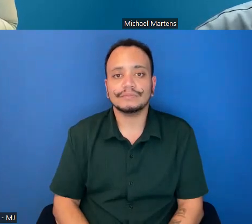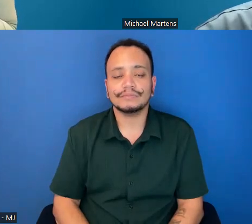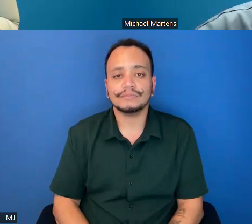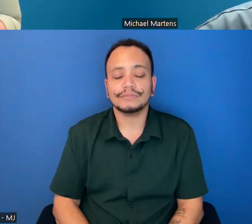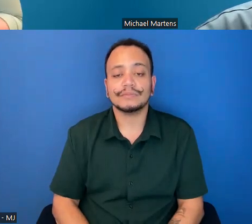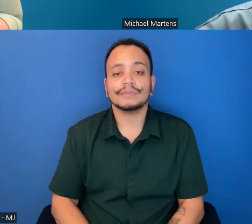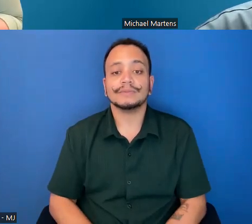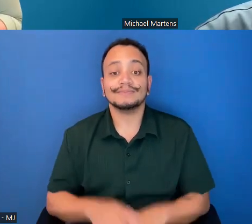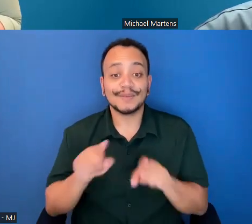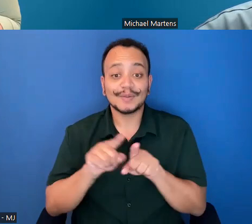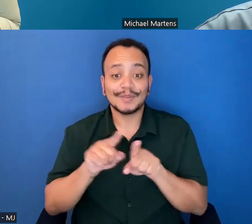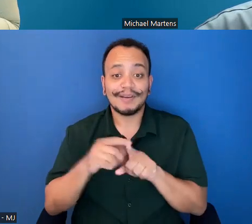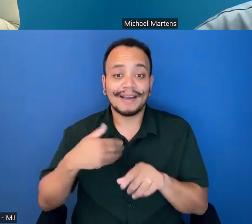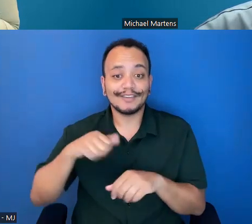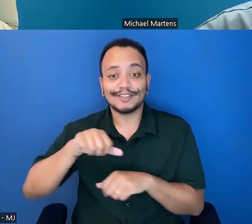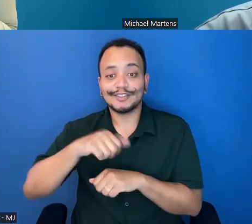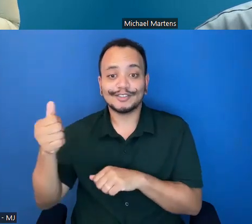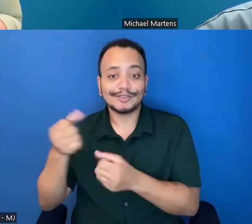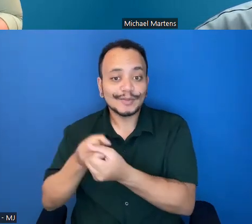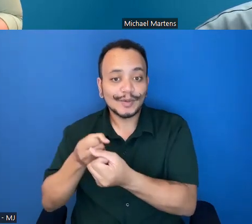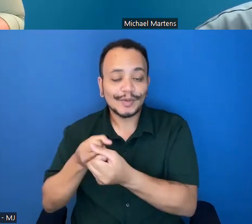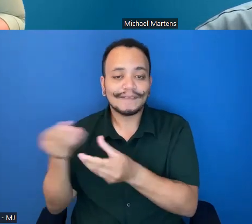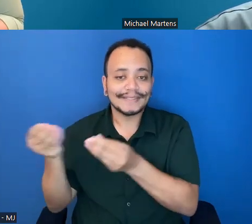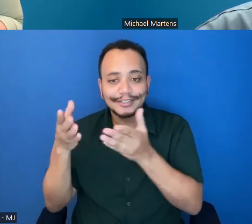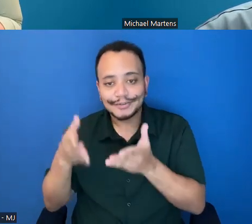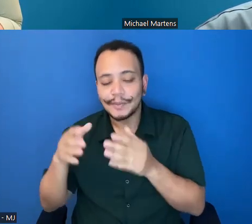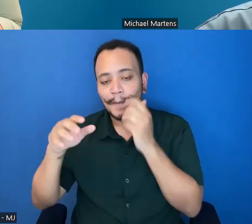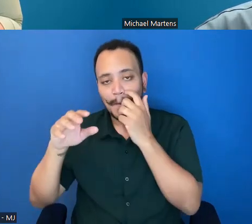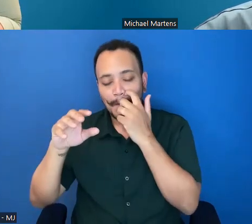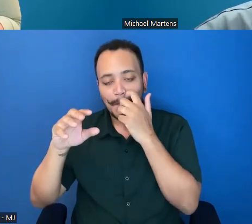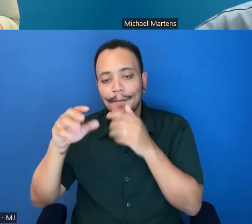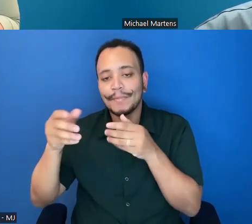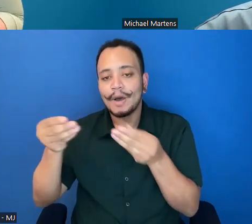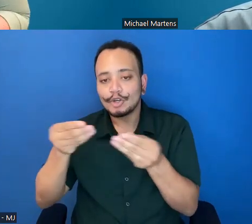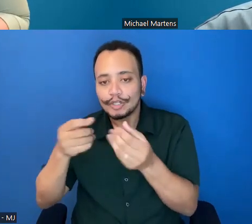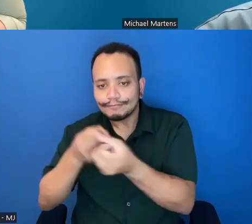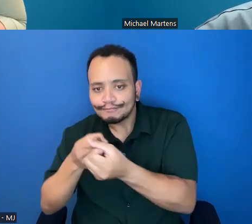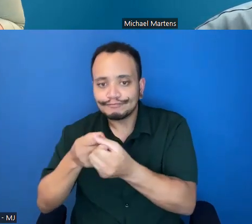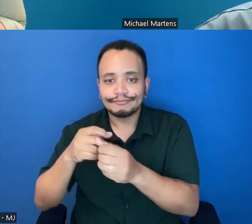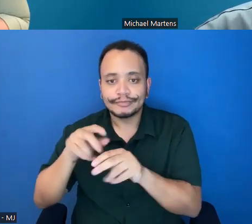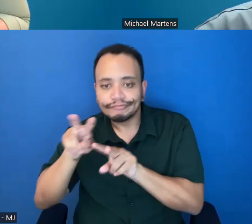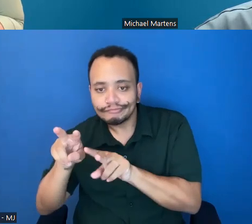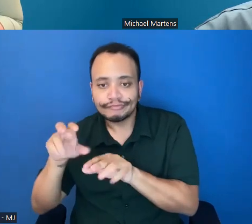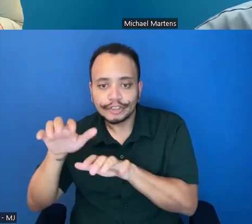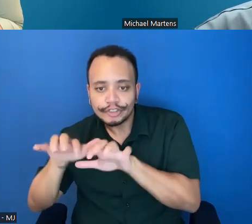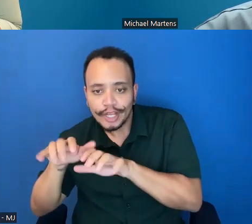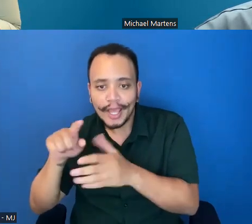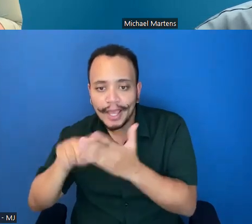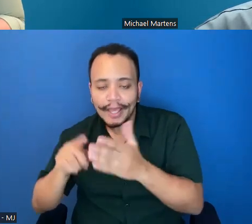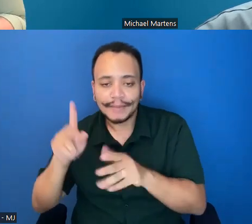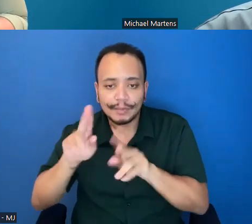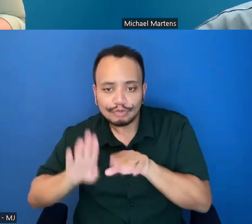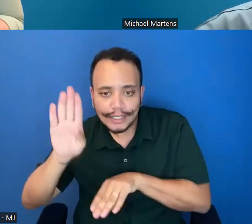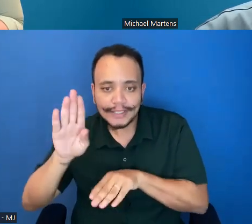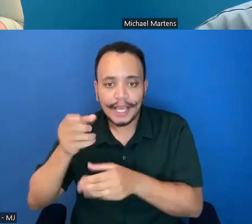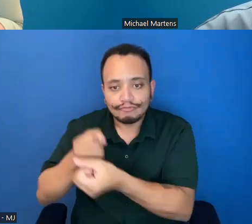/ host, Elena Baumgartner, and Elena will be checking to let us know if there are any raised hands